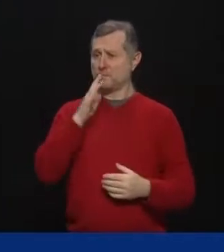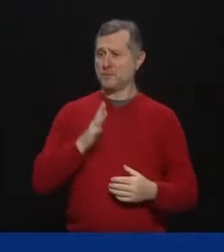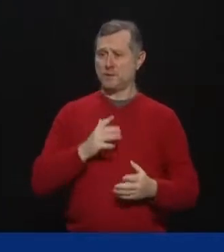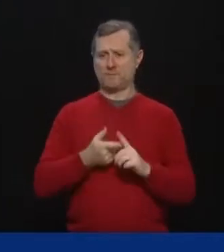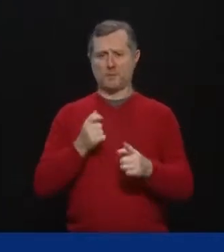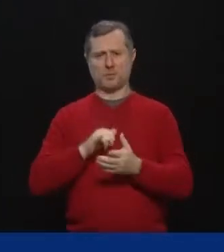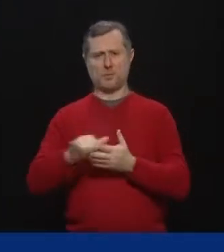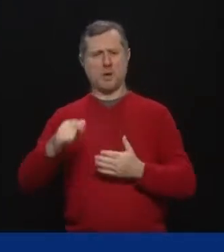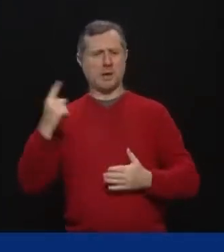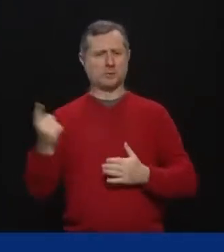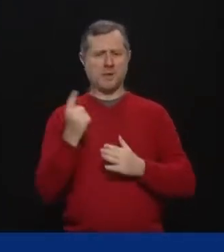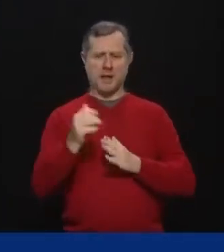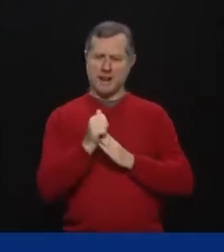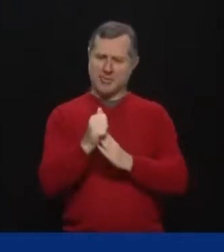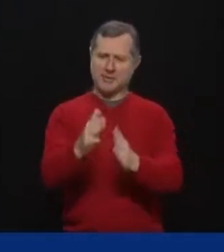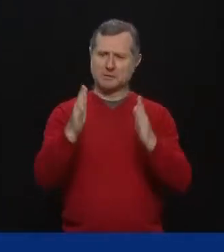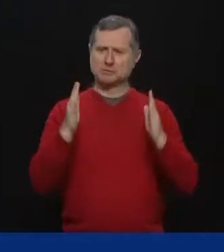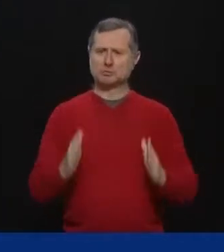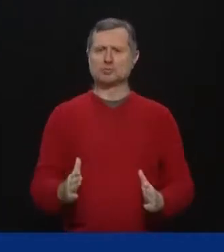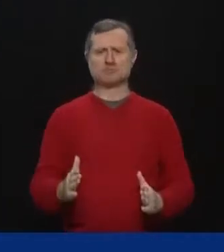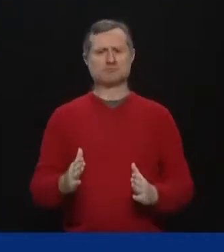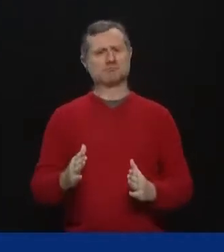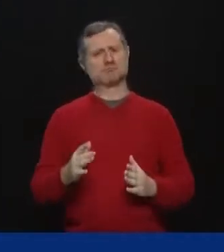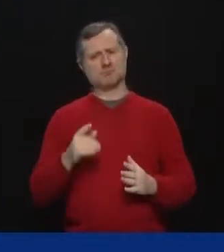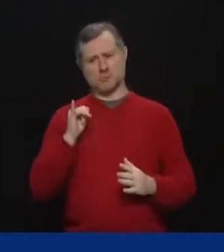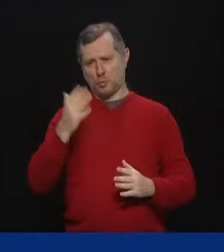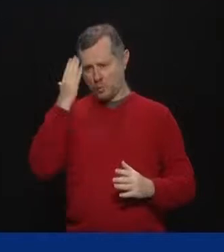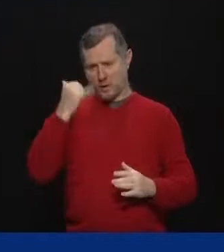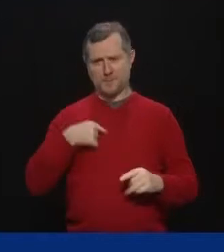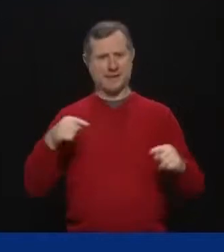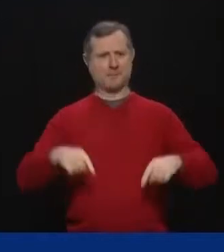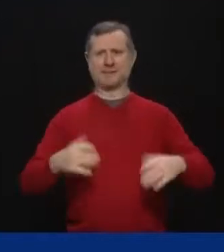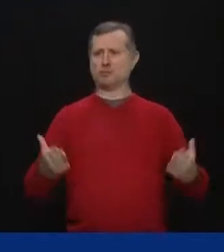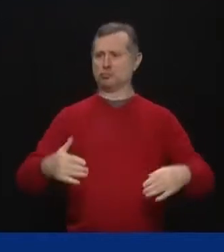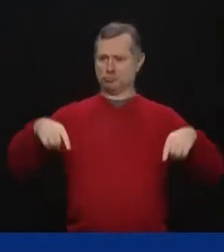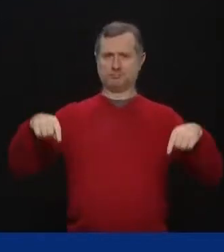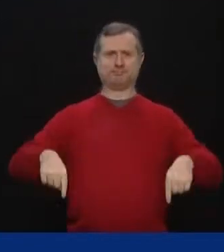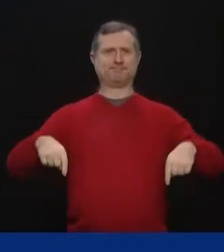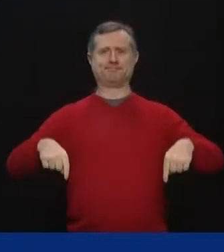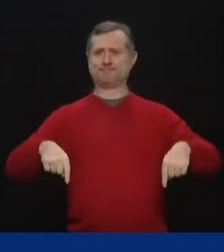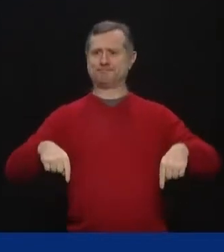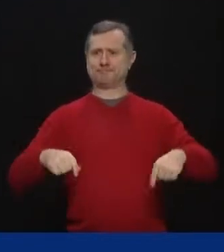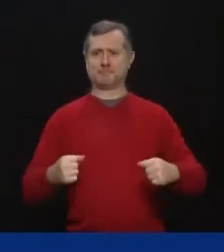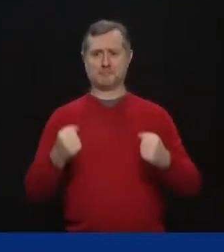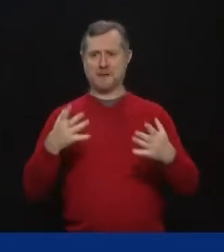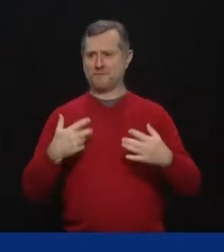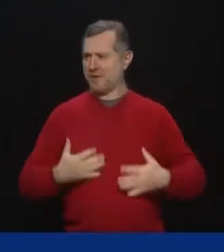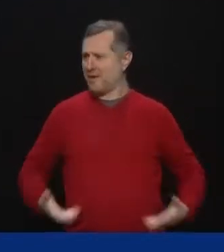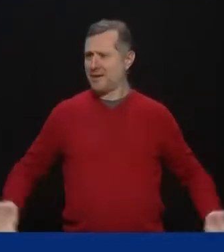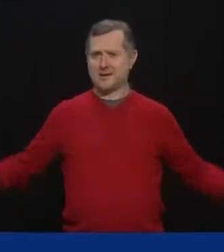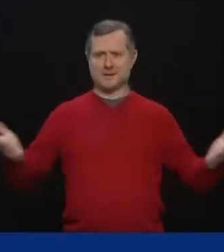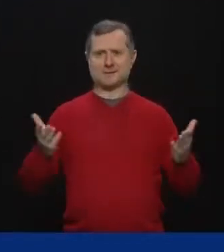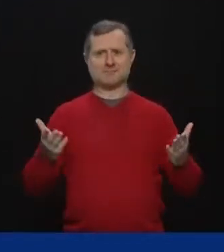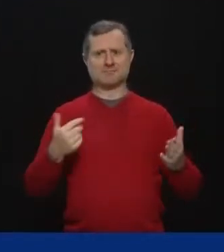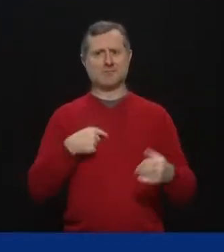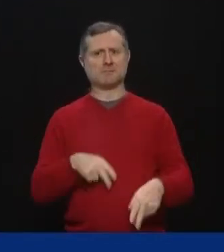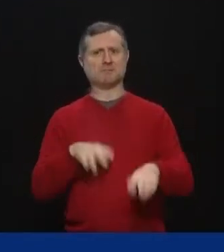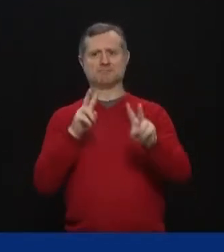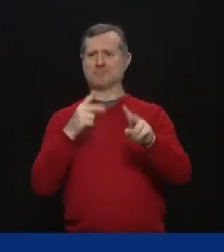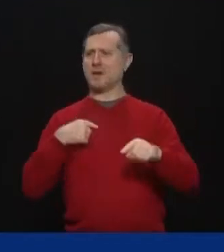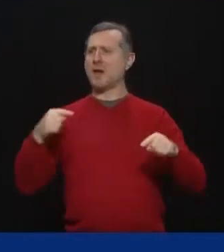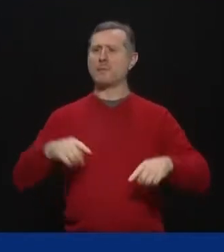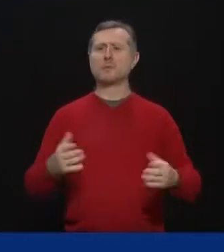always have been, which is why we are drawn to this site, a place that many of us in this audience came to last